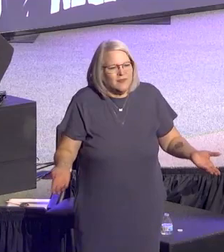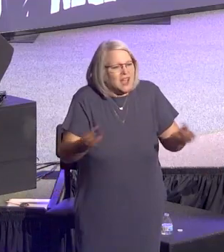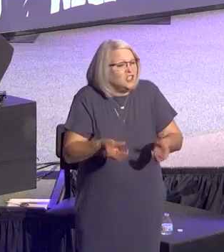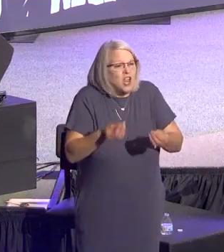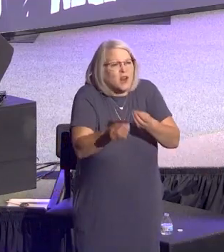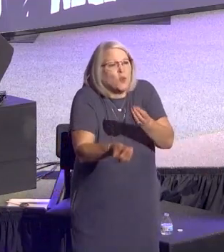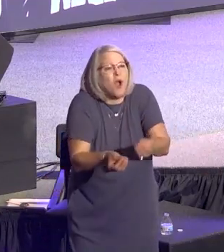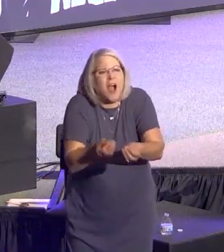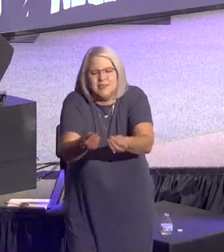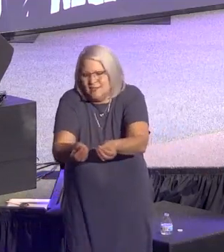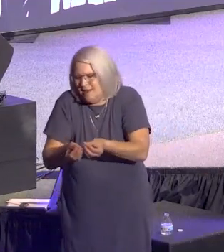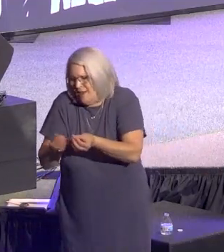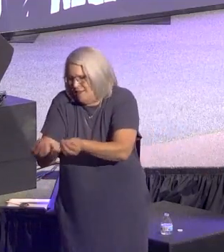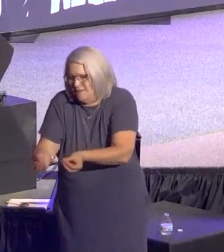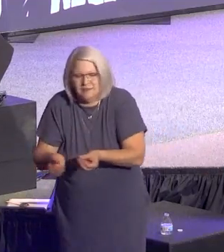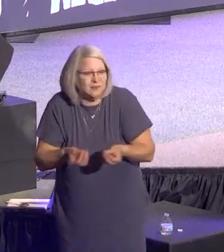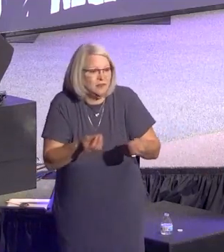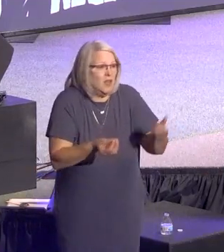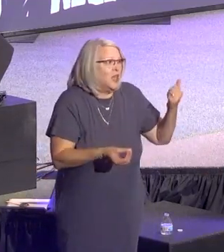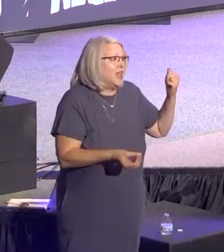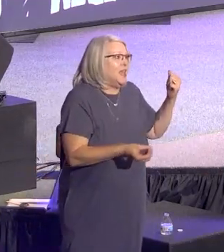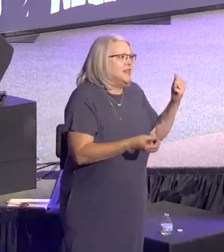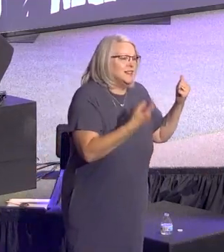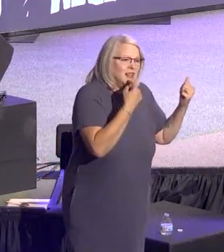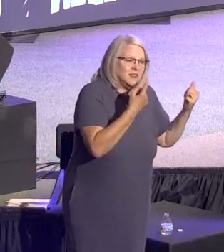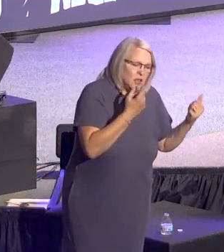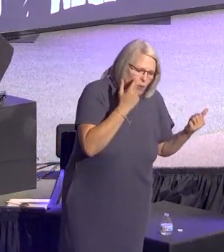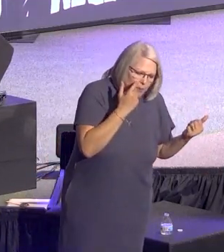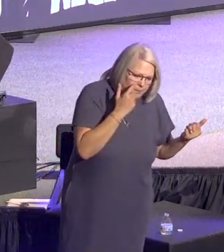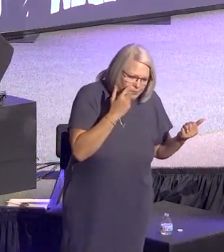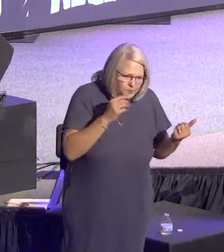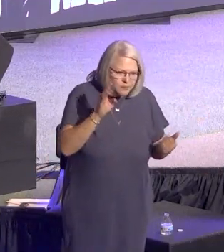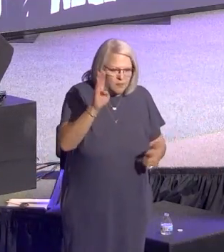generosity. We were actually,